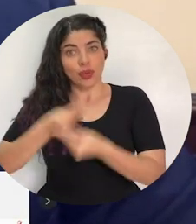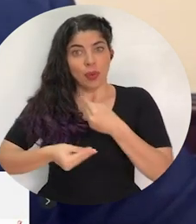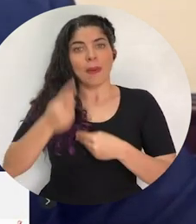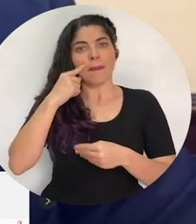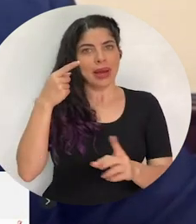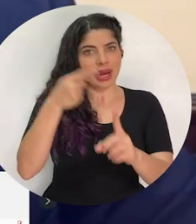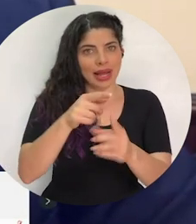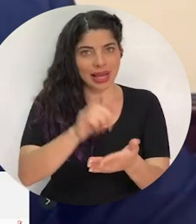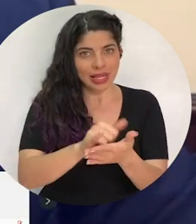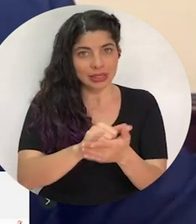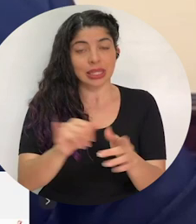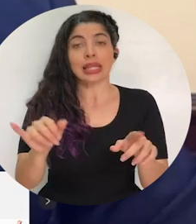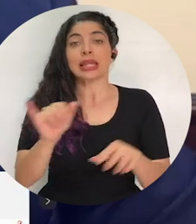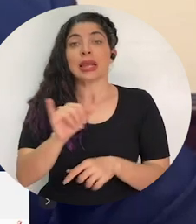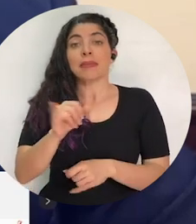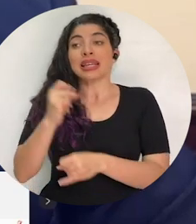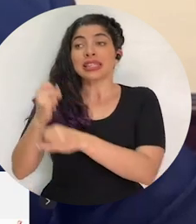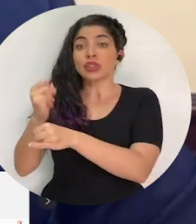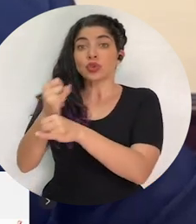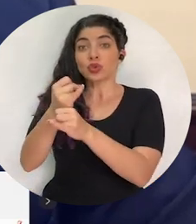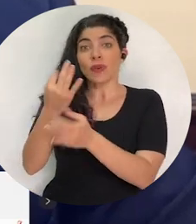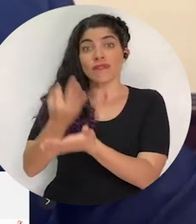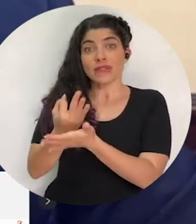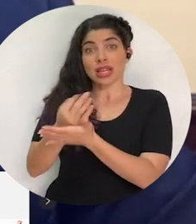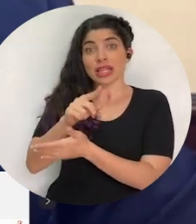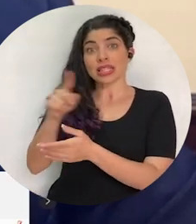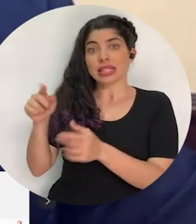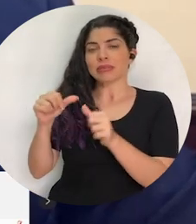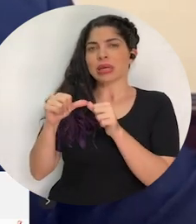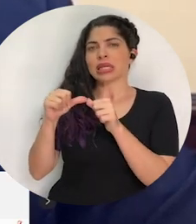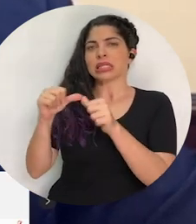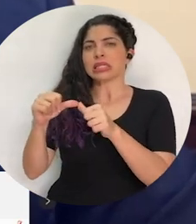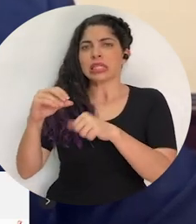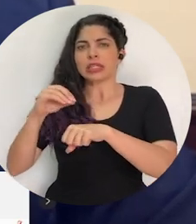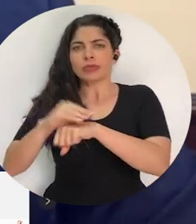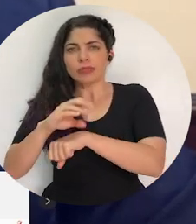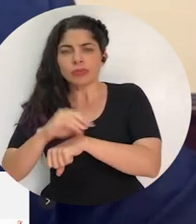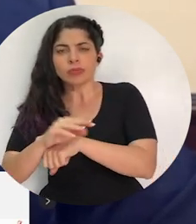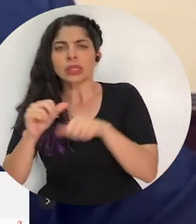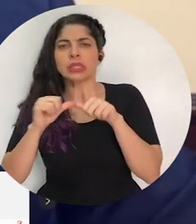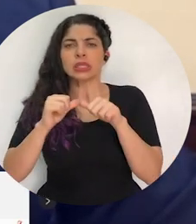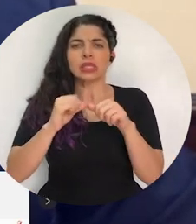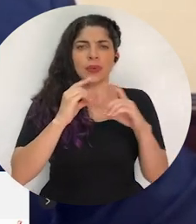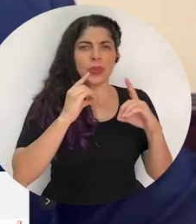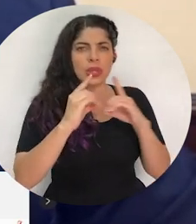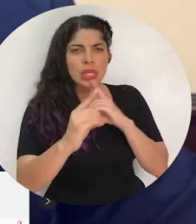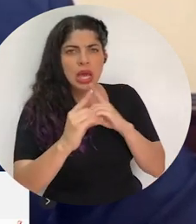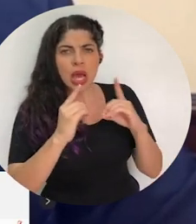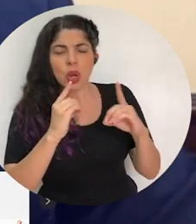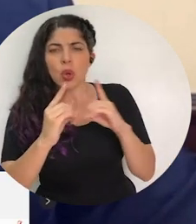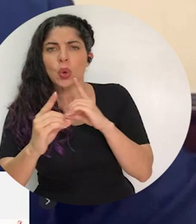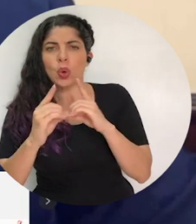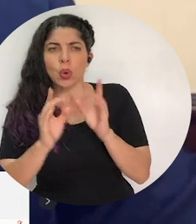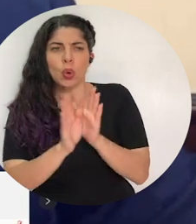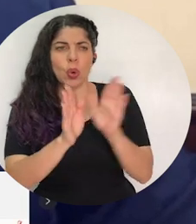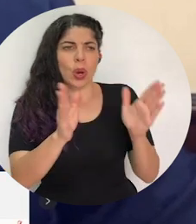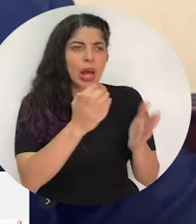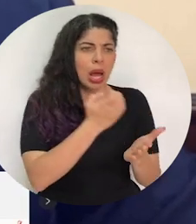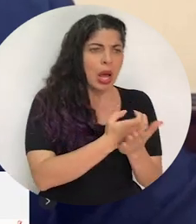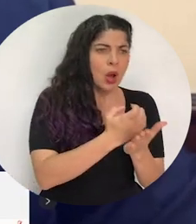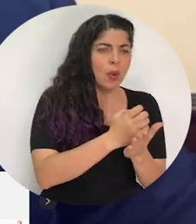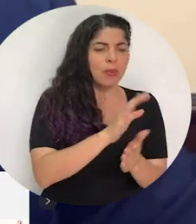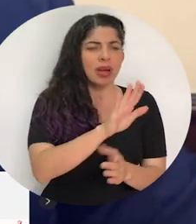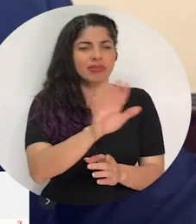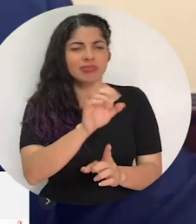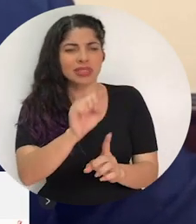Lastly, international financial institutions will maintain the assessments and dialogues on the macroeconomical